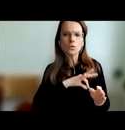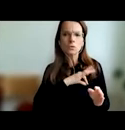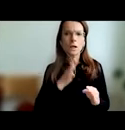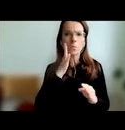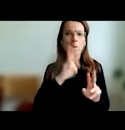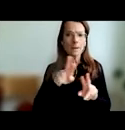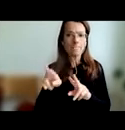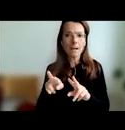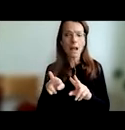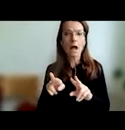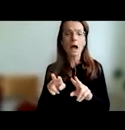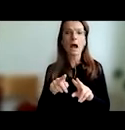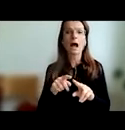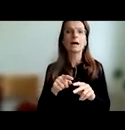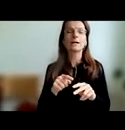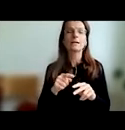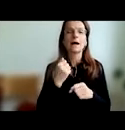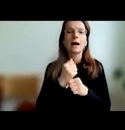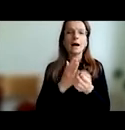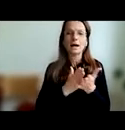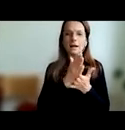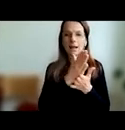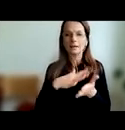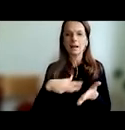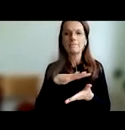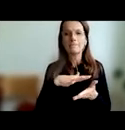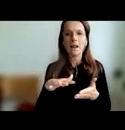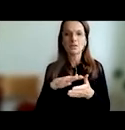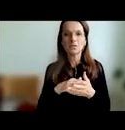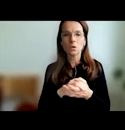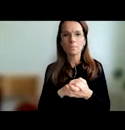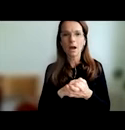the functionalities of the career platform?